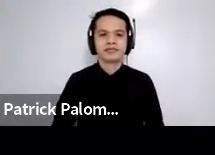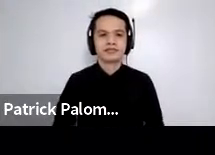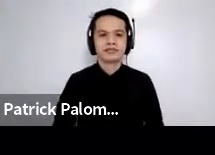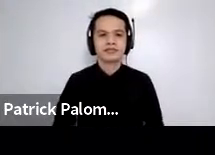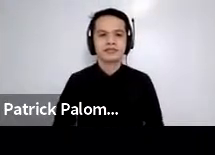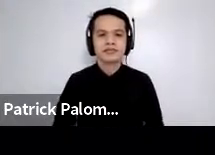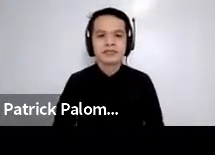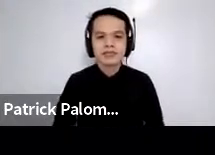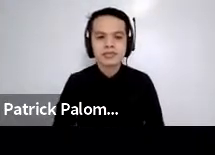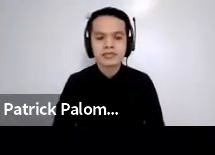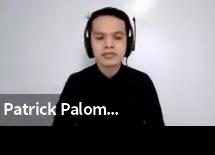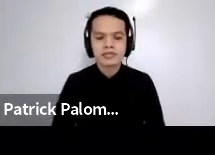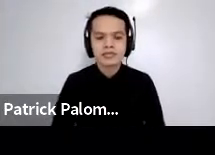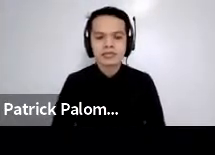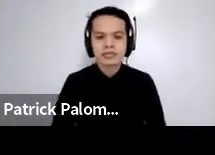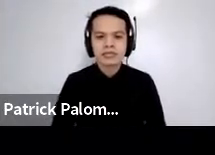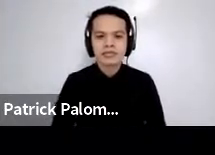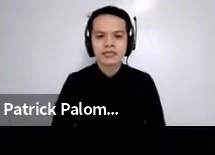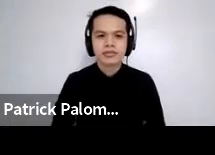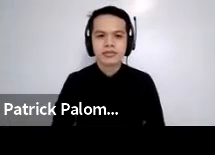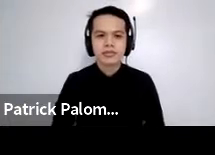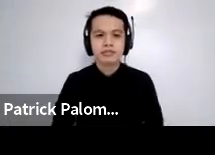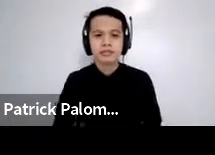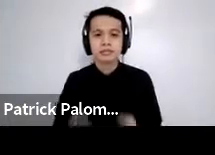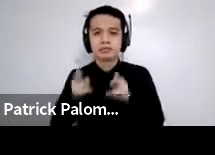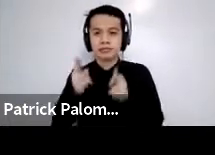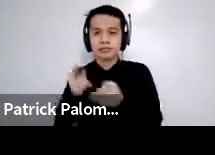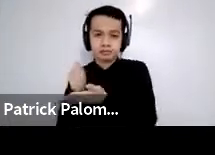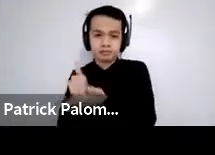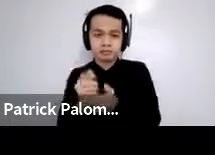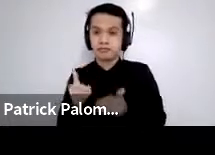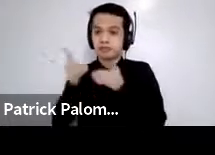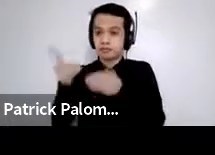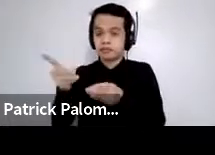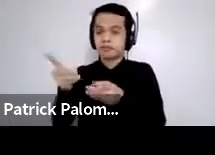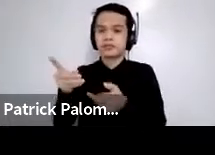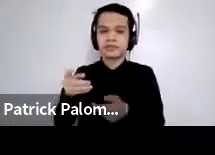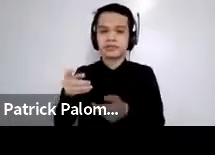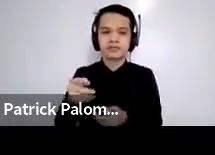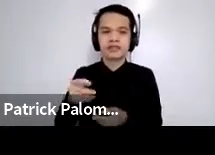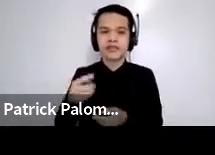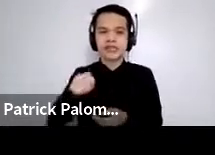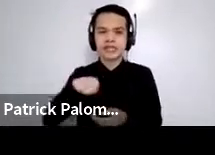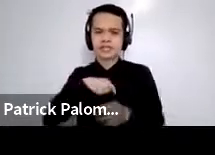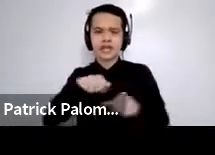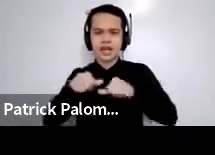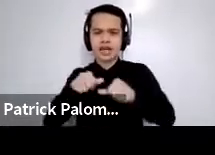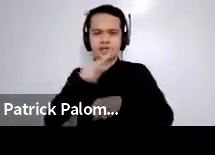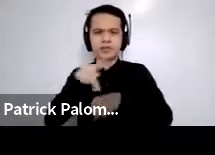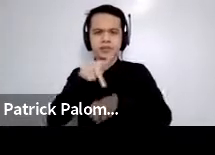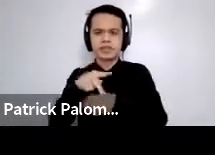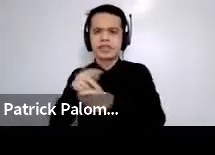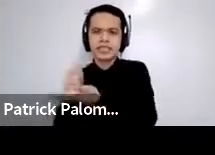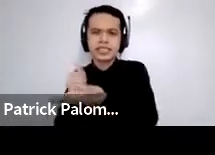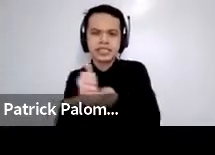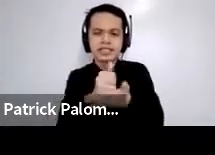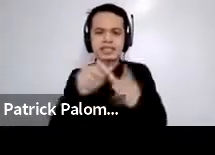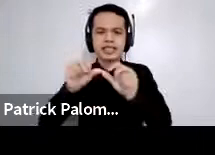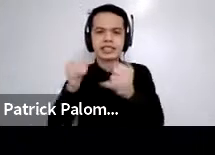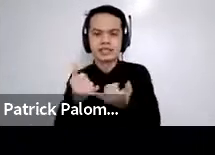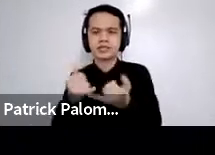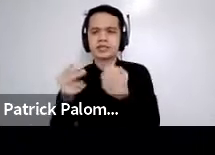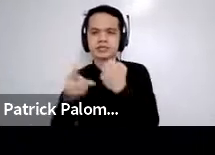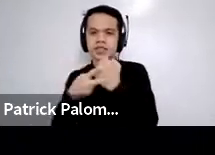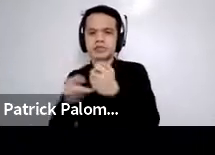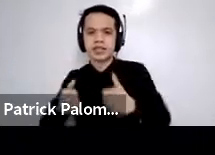As a humanitarian donor, ECHO is active in the Philippines supporting humanitarian agencies in saving lives and reducing the suffering of